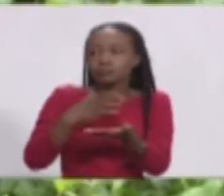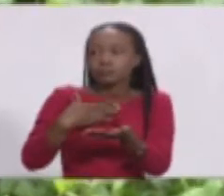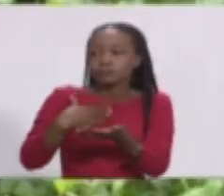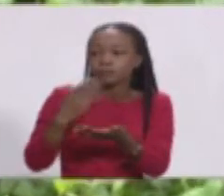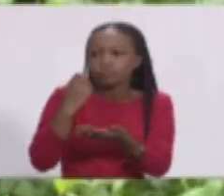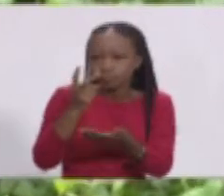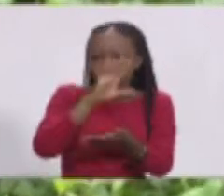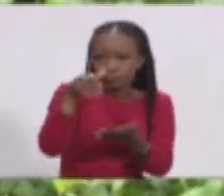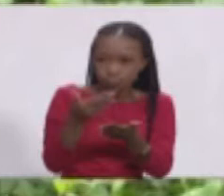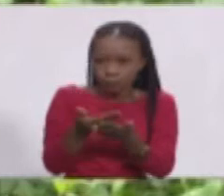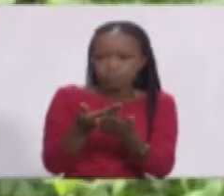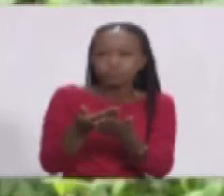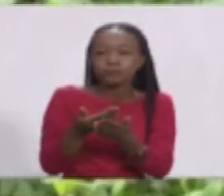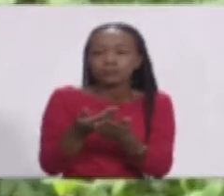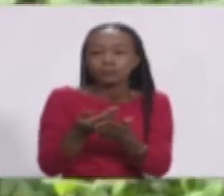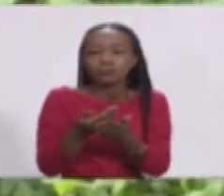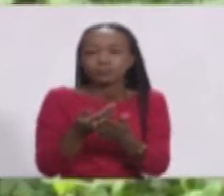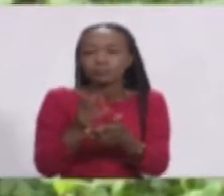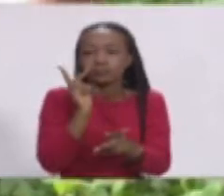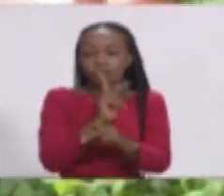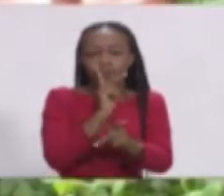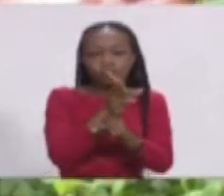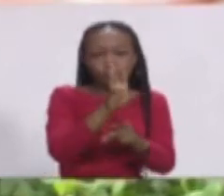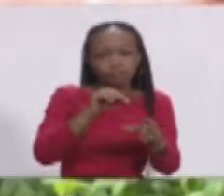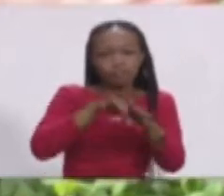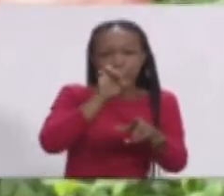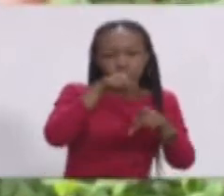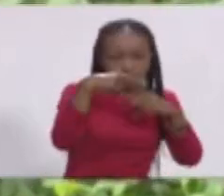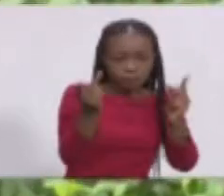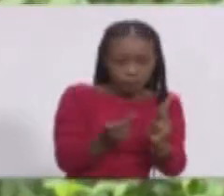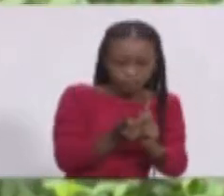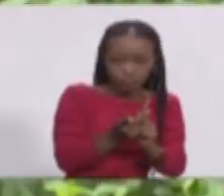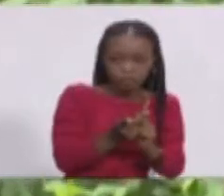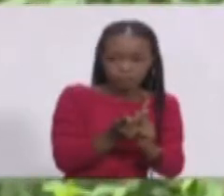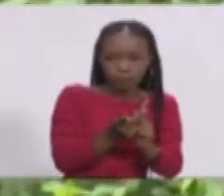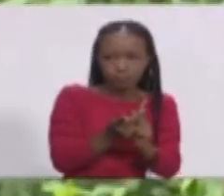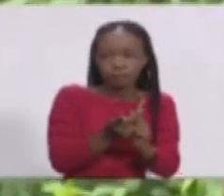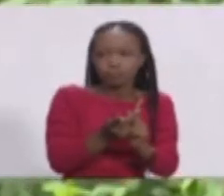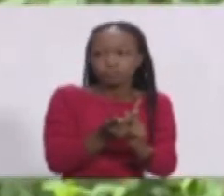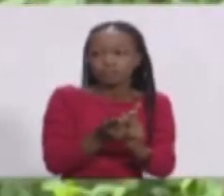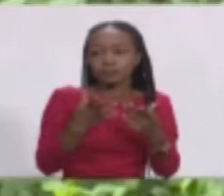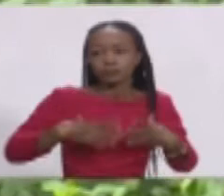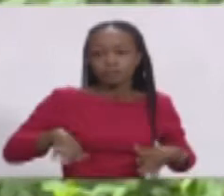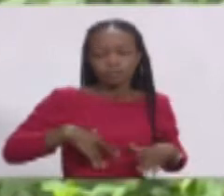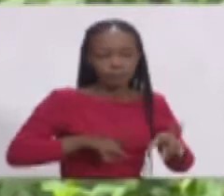all contacts, keep them in one place. I'm glad that they were able to implement the quarantine for people who are traveling into the country so that they can assess